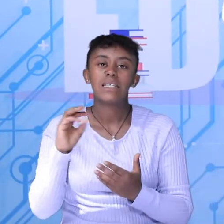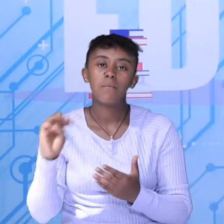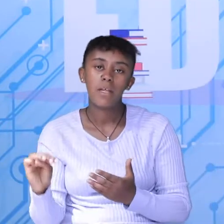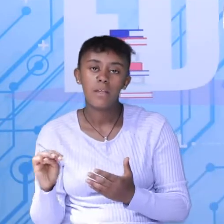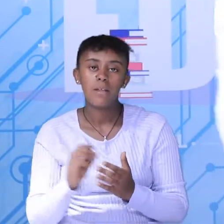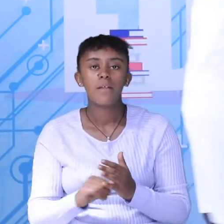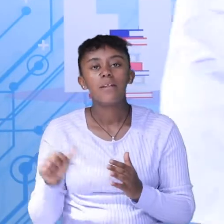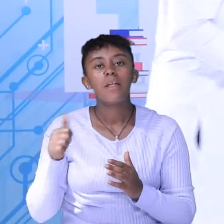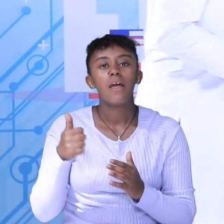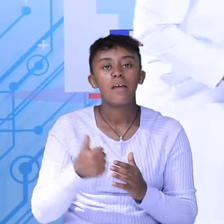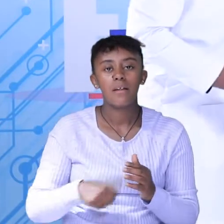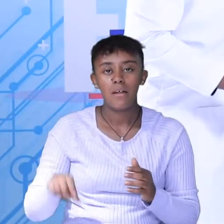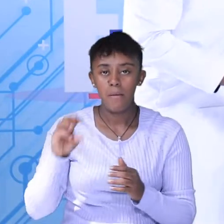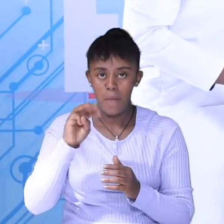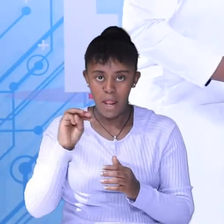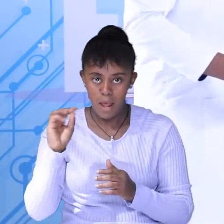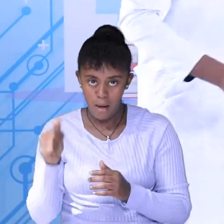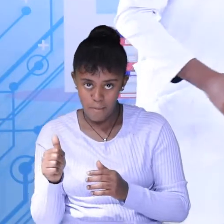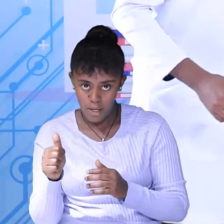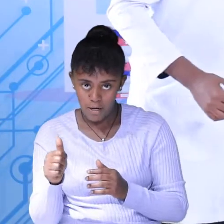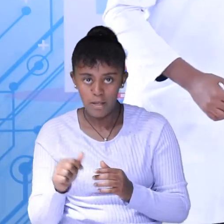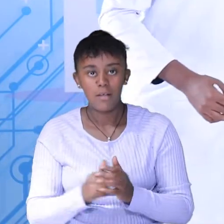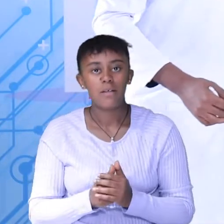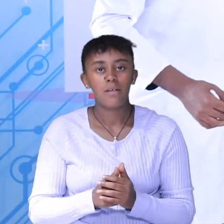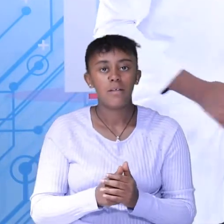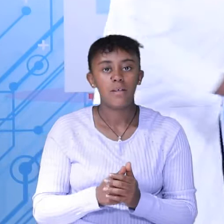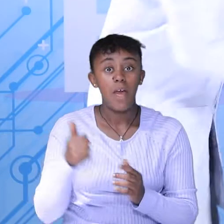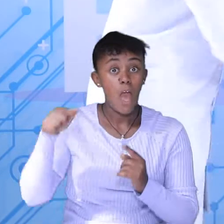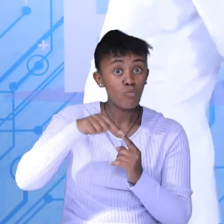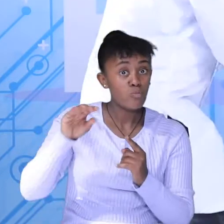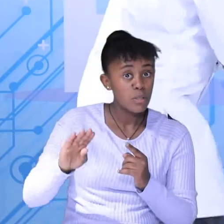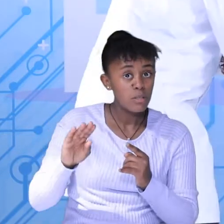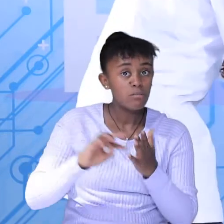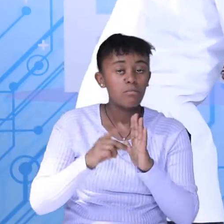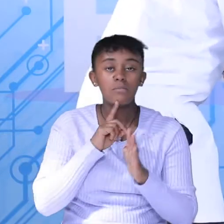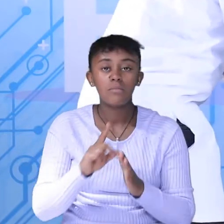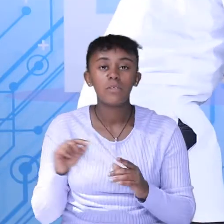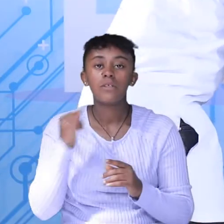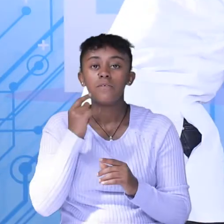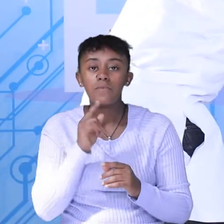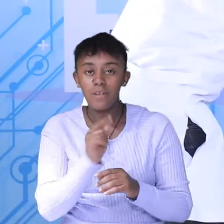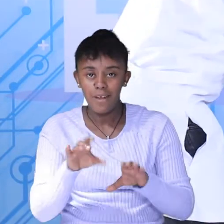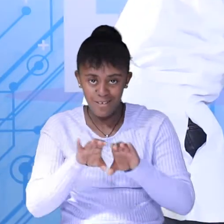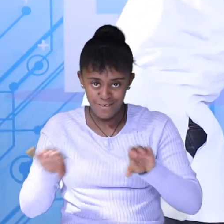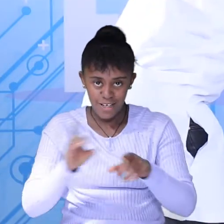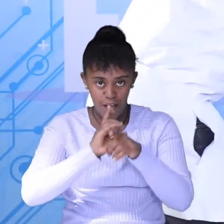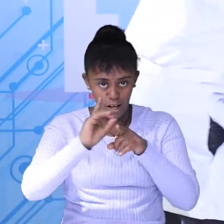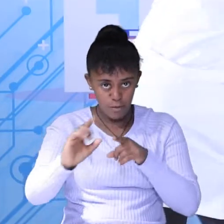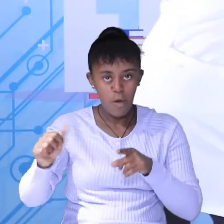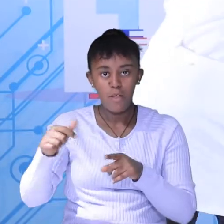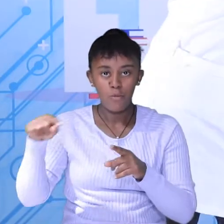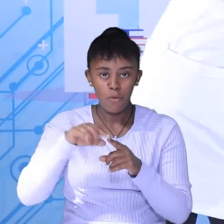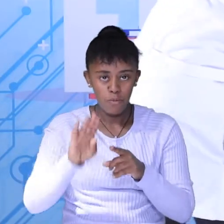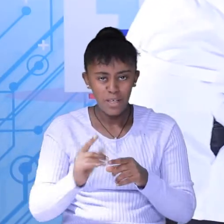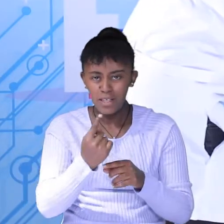current of 10 milliampere A to B, meaning if the current is directing from A to B,